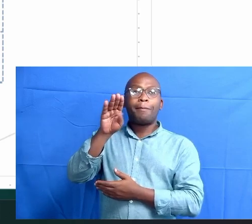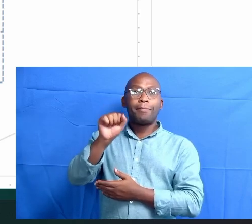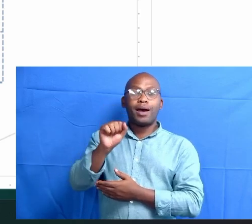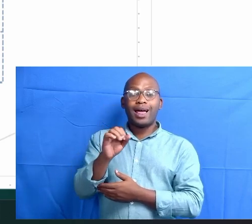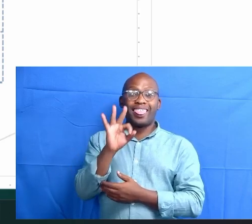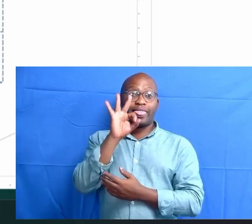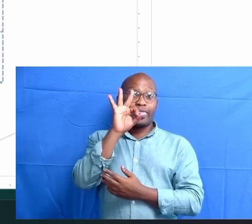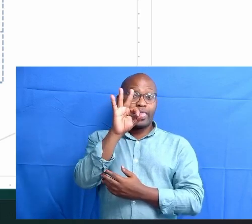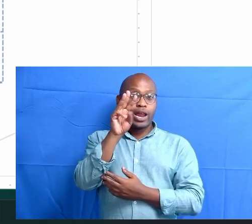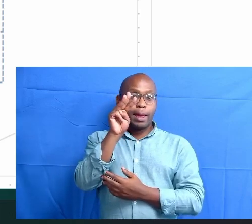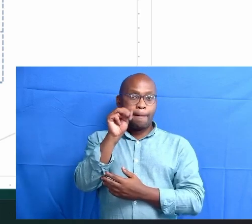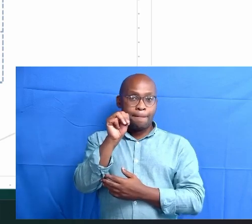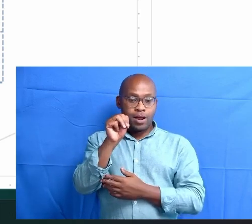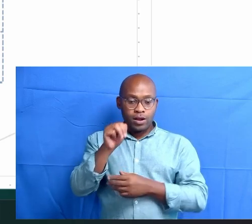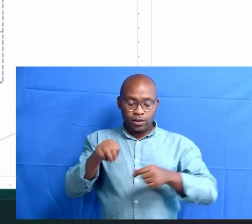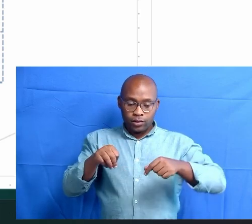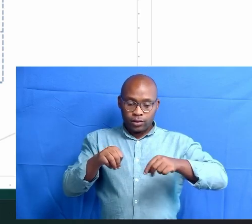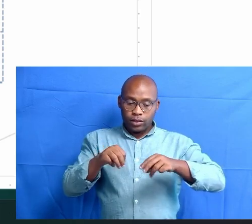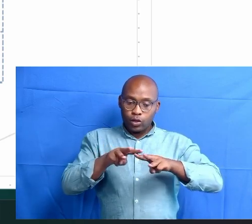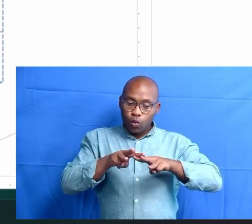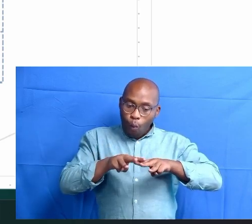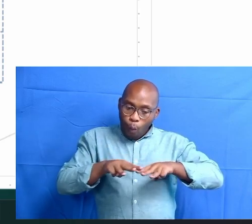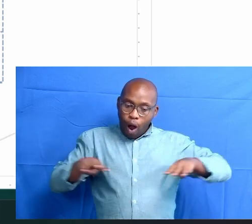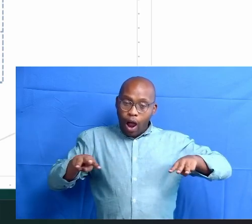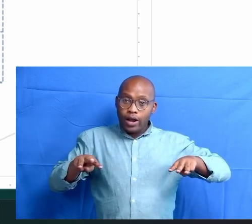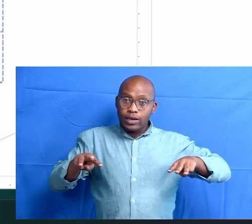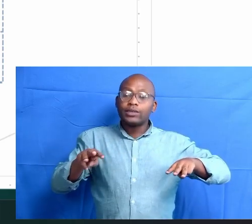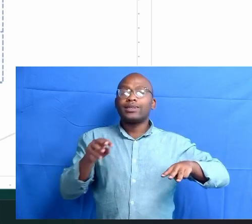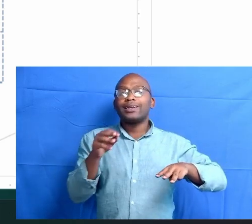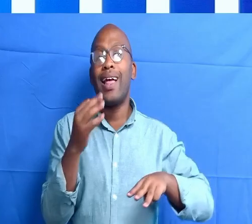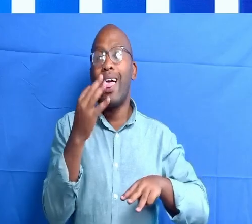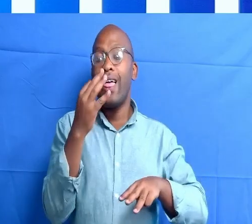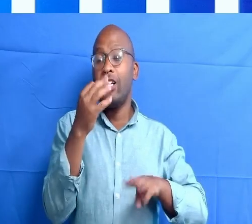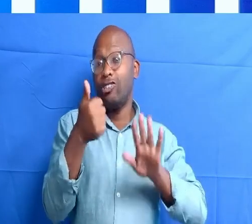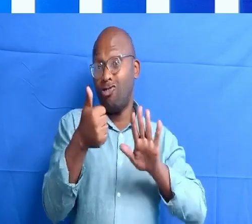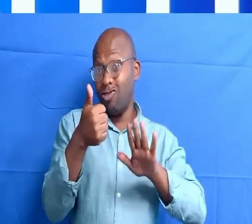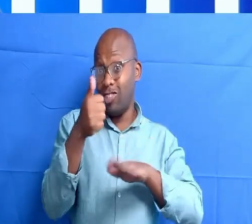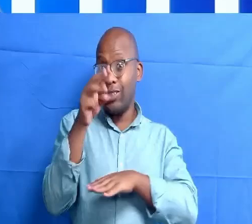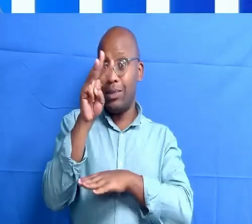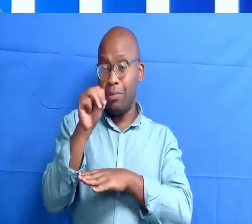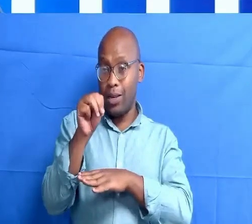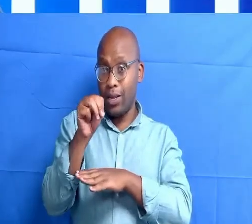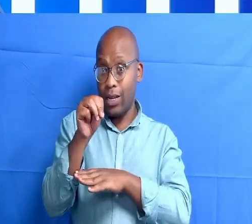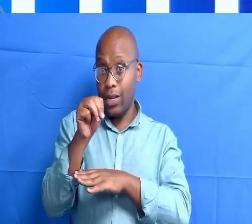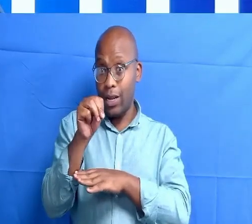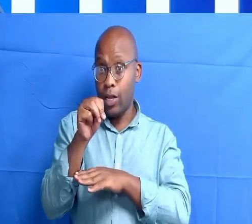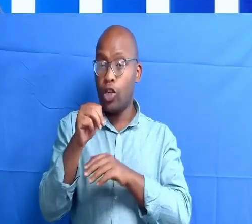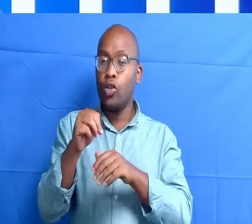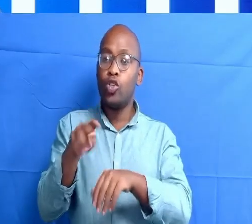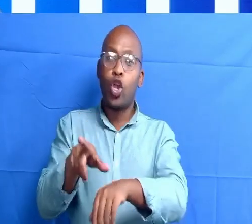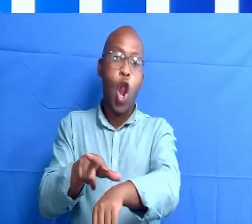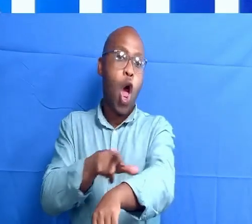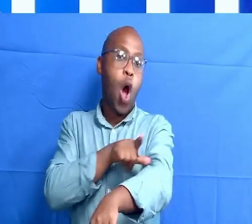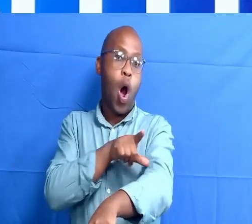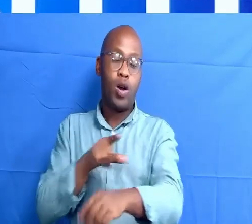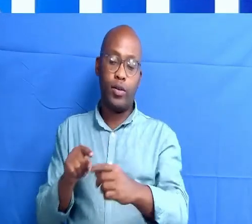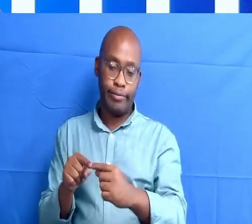plan with each scale below. So the scales here at A, the scales here at A,